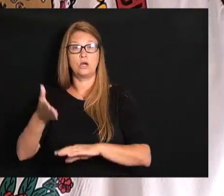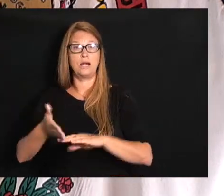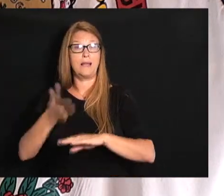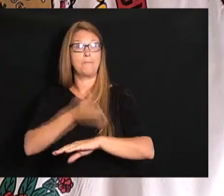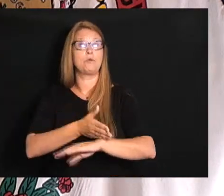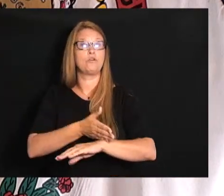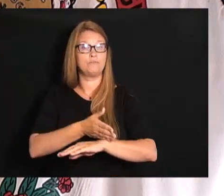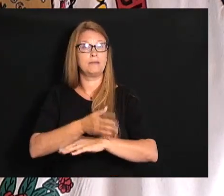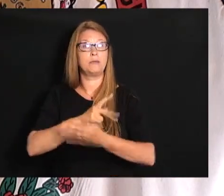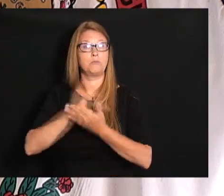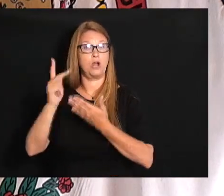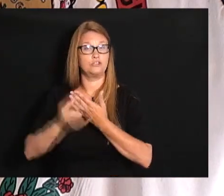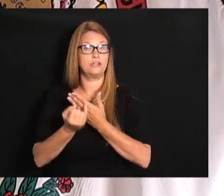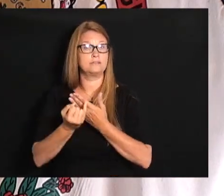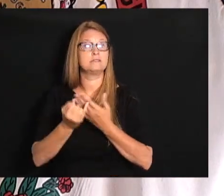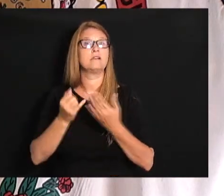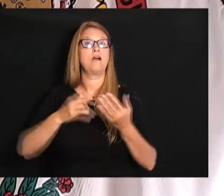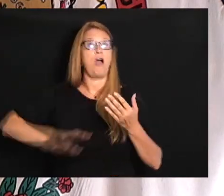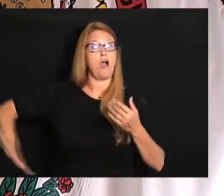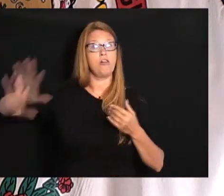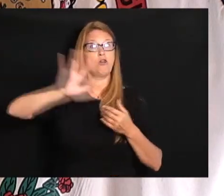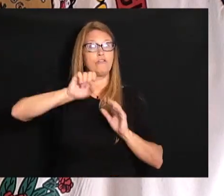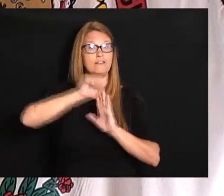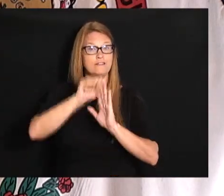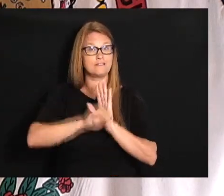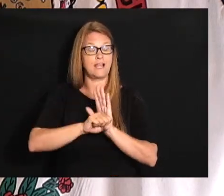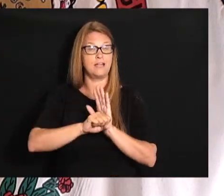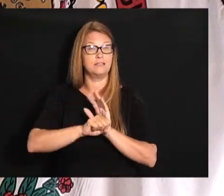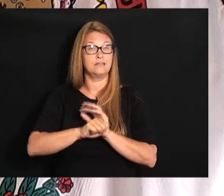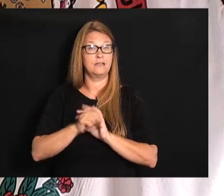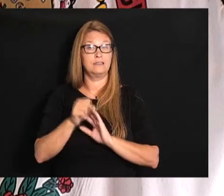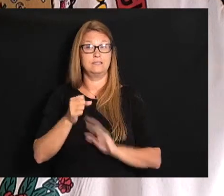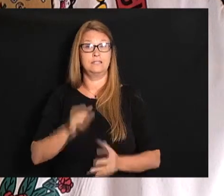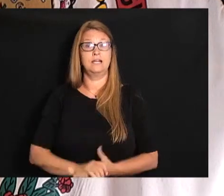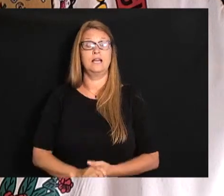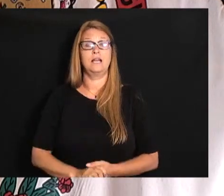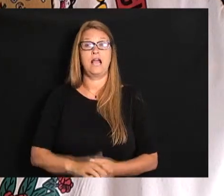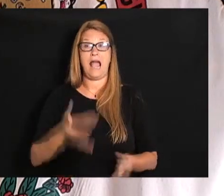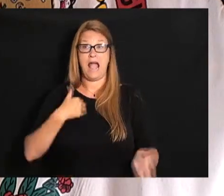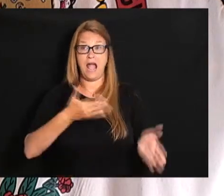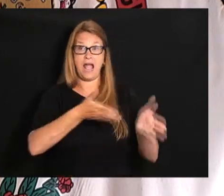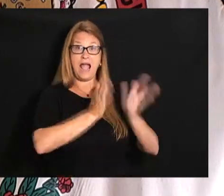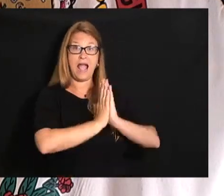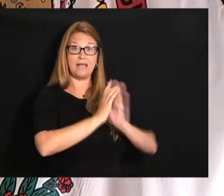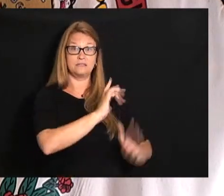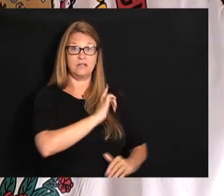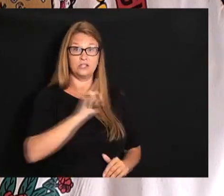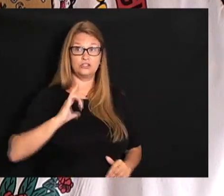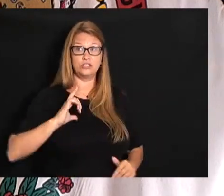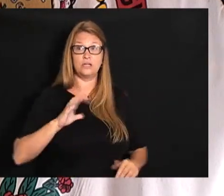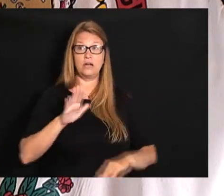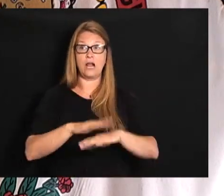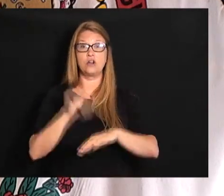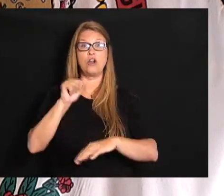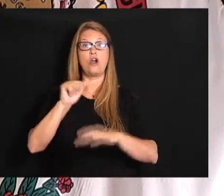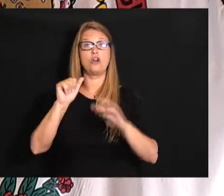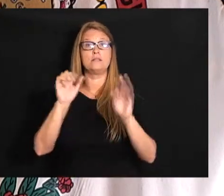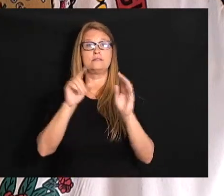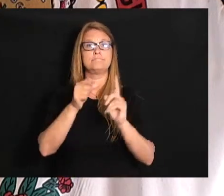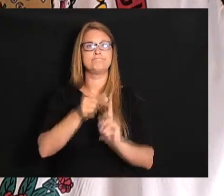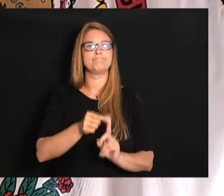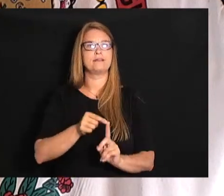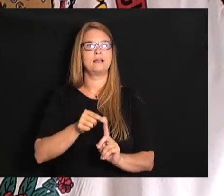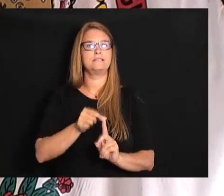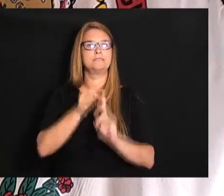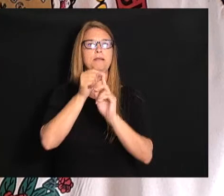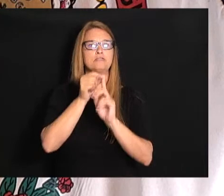state. Now, not long ago, I asked the legislature, and I called a special session asking the